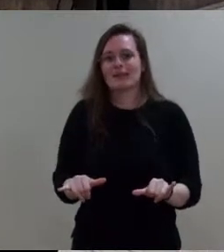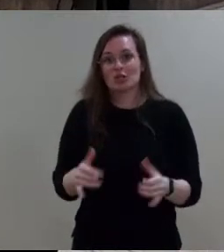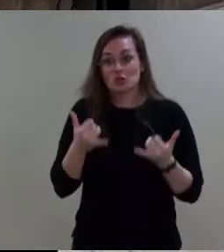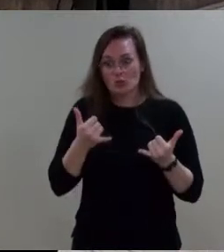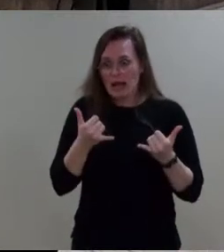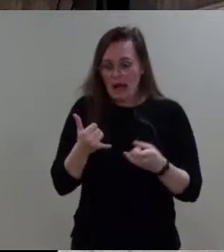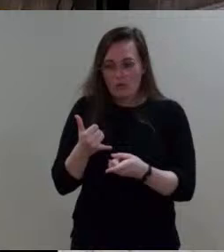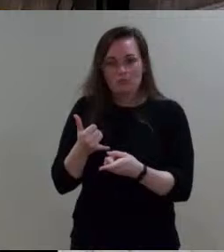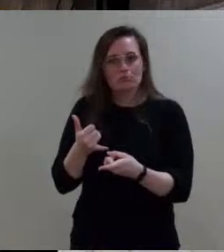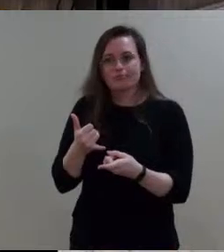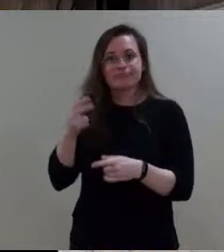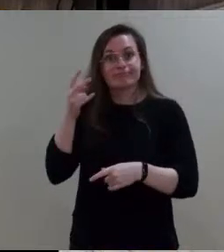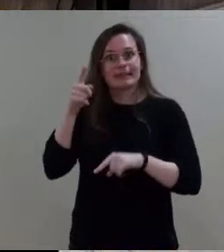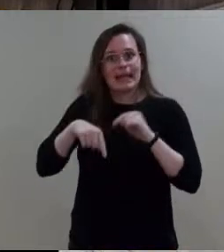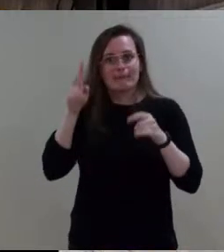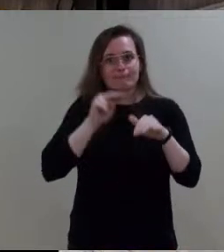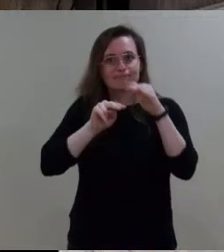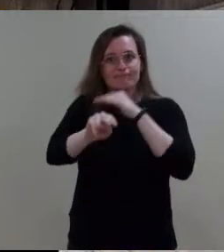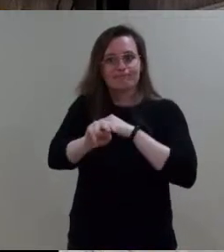our town.